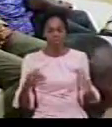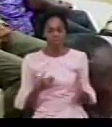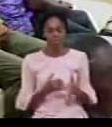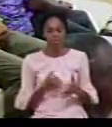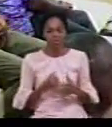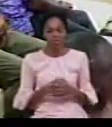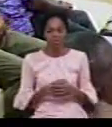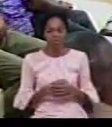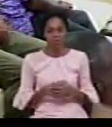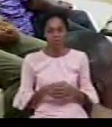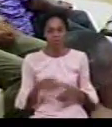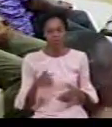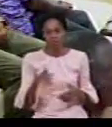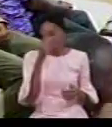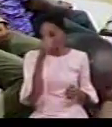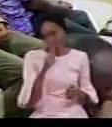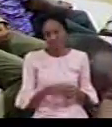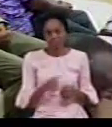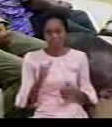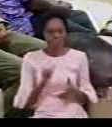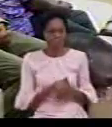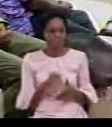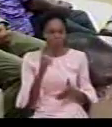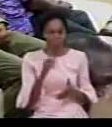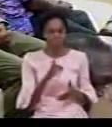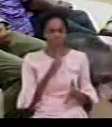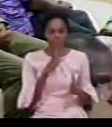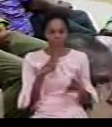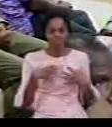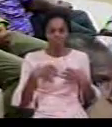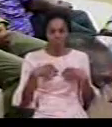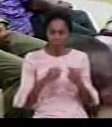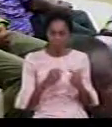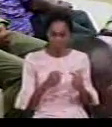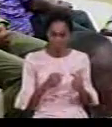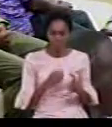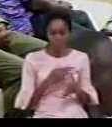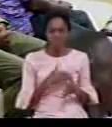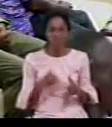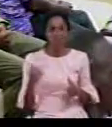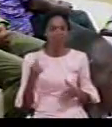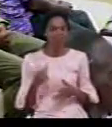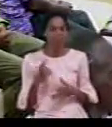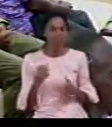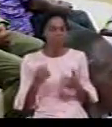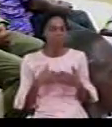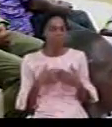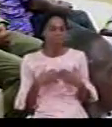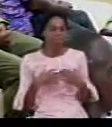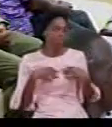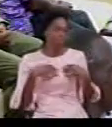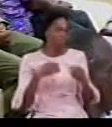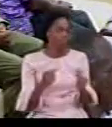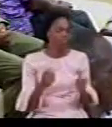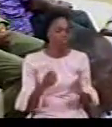sin, then you have the cure. You have the cure from the great Liberator, from the Emancipator.